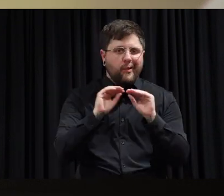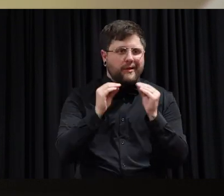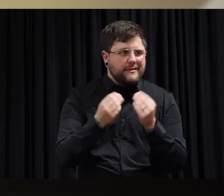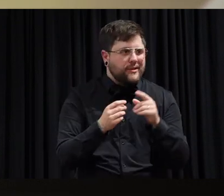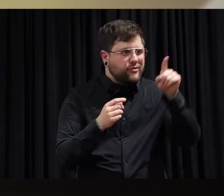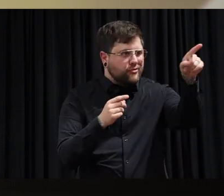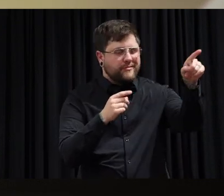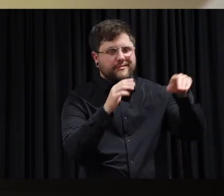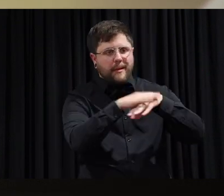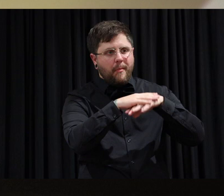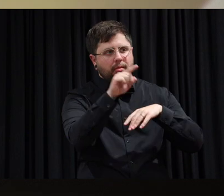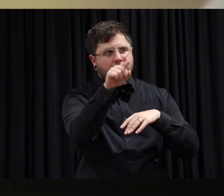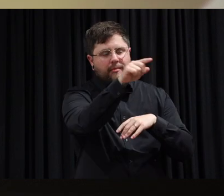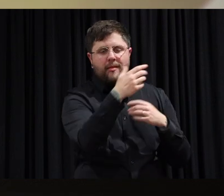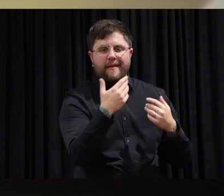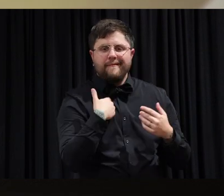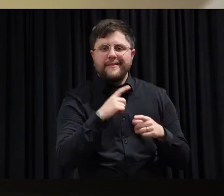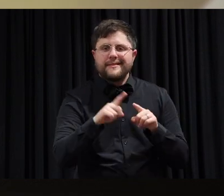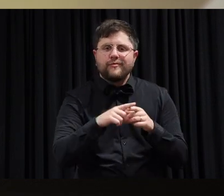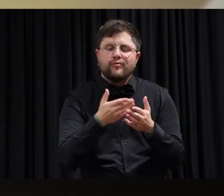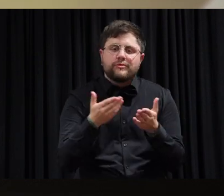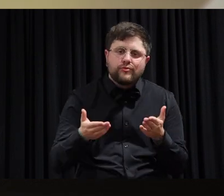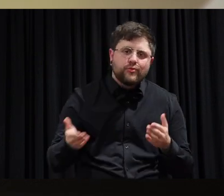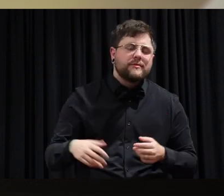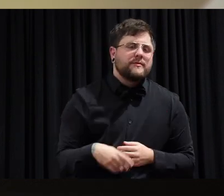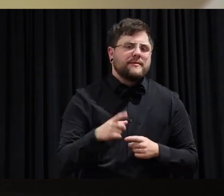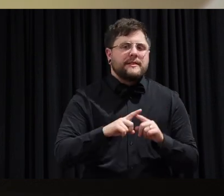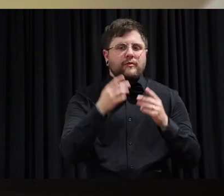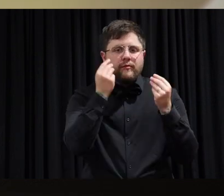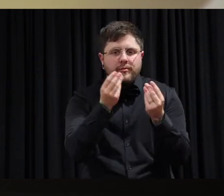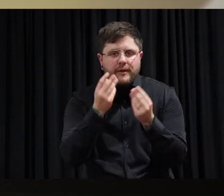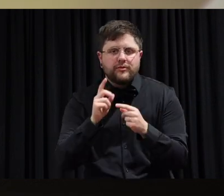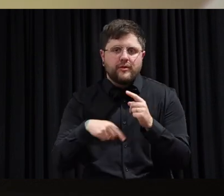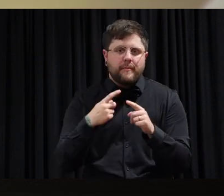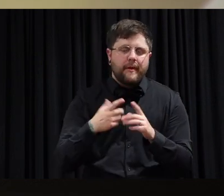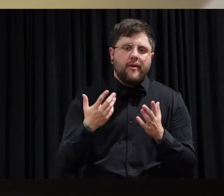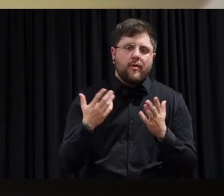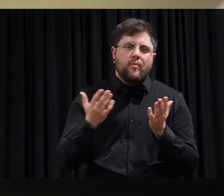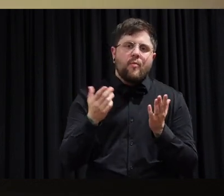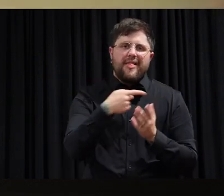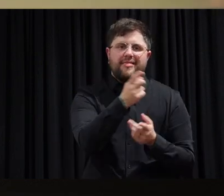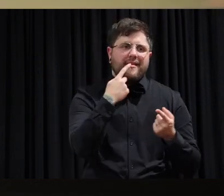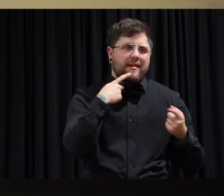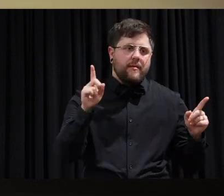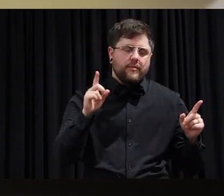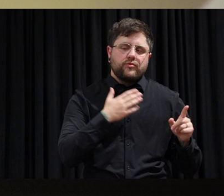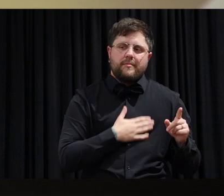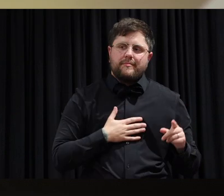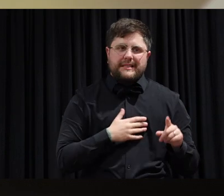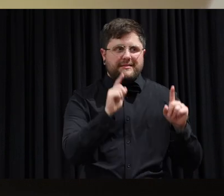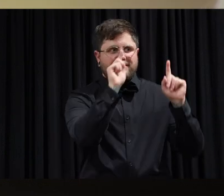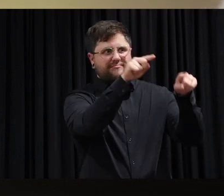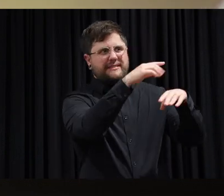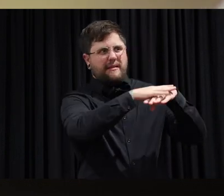organizations that want to share resources or information about what they've accomplished. So please